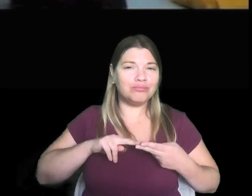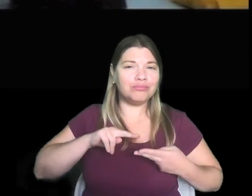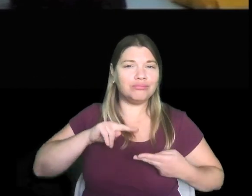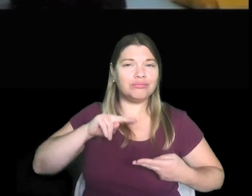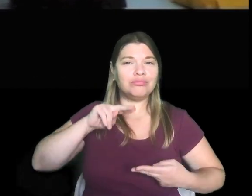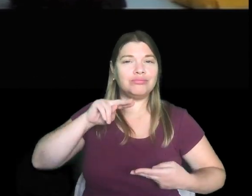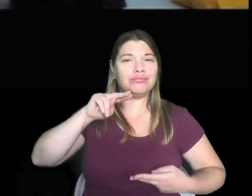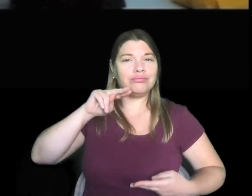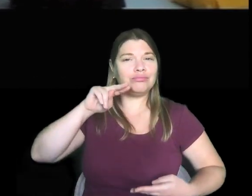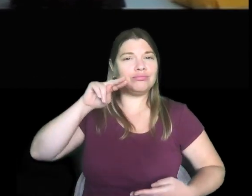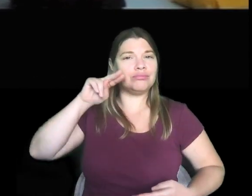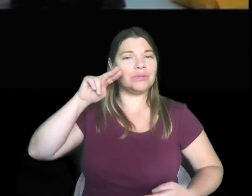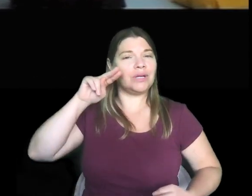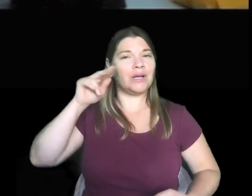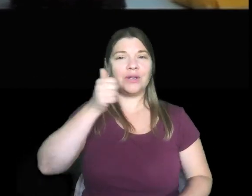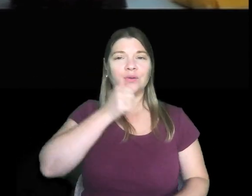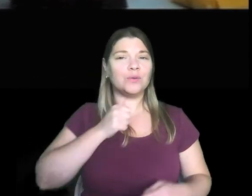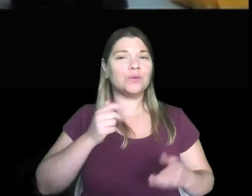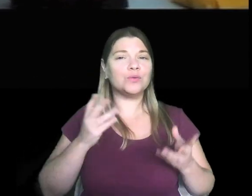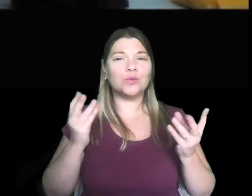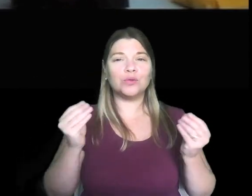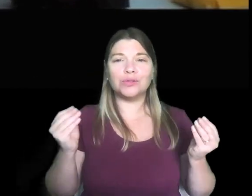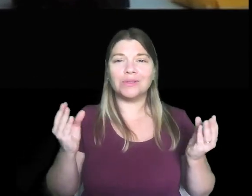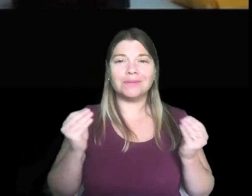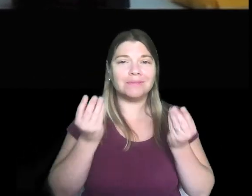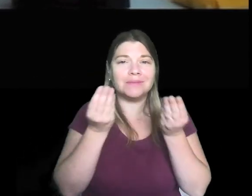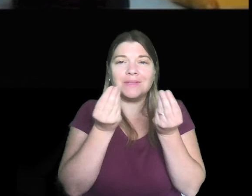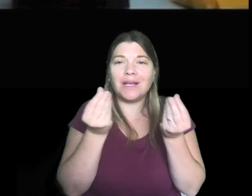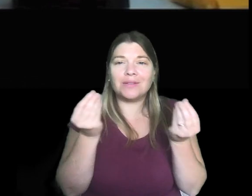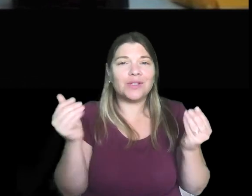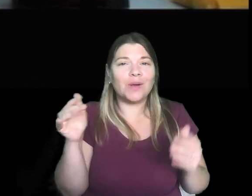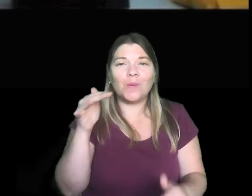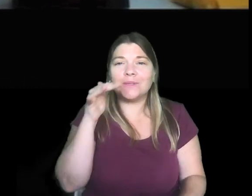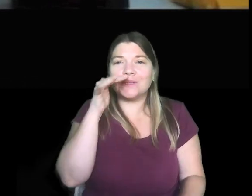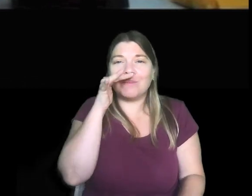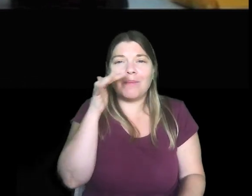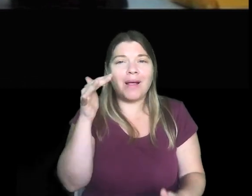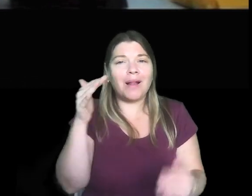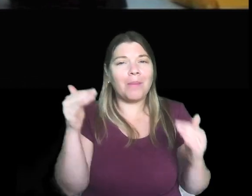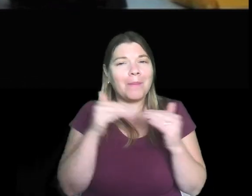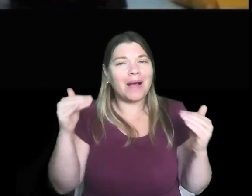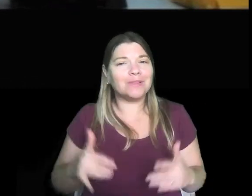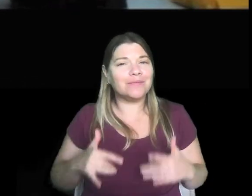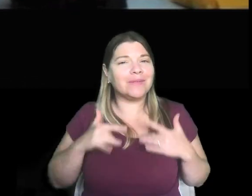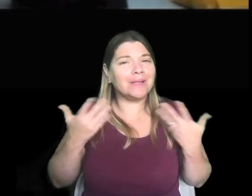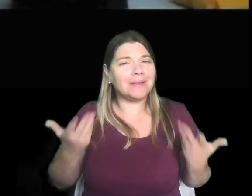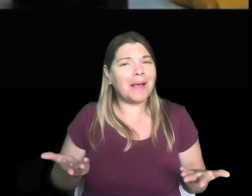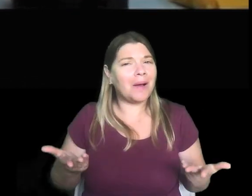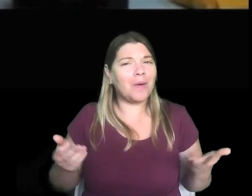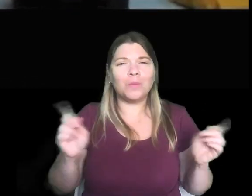Is there a texture, smell, or taste that represents this?